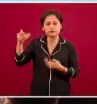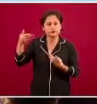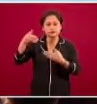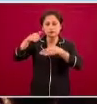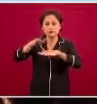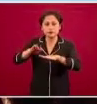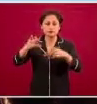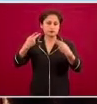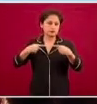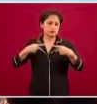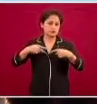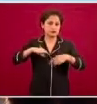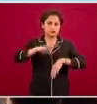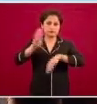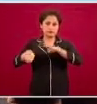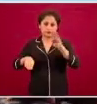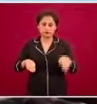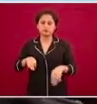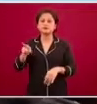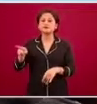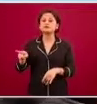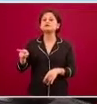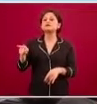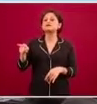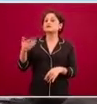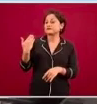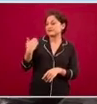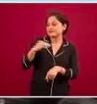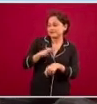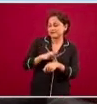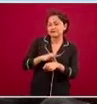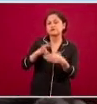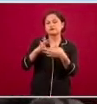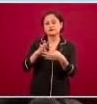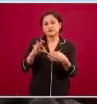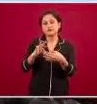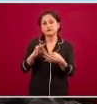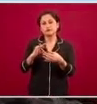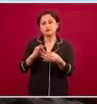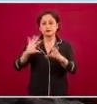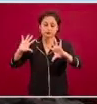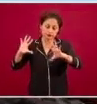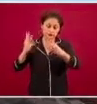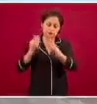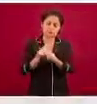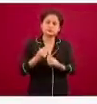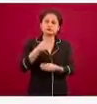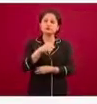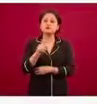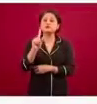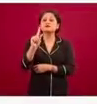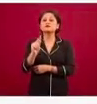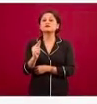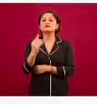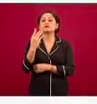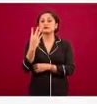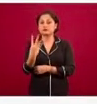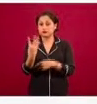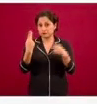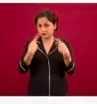but this is specifically regarding the fatalities. And unfortunately, we've